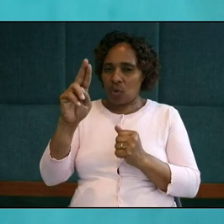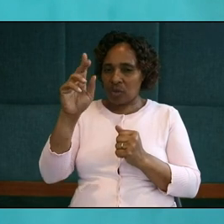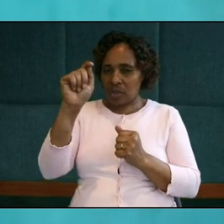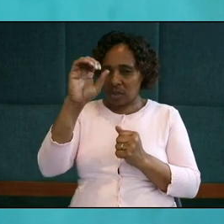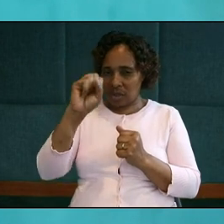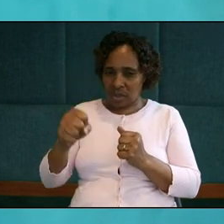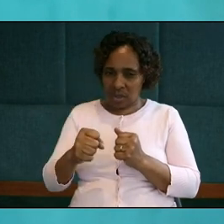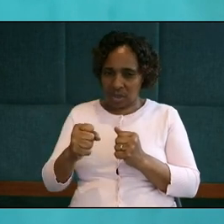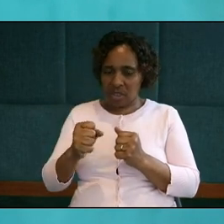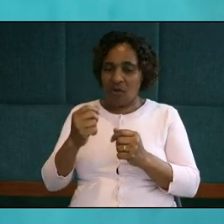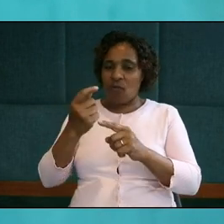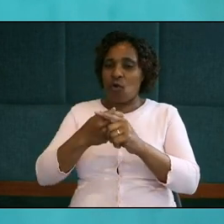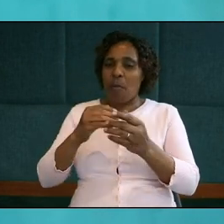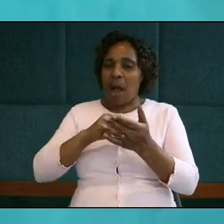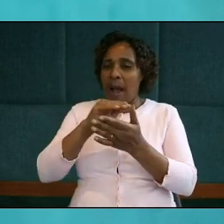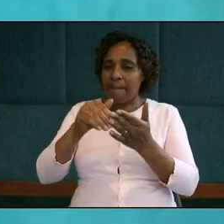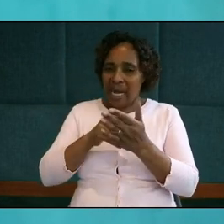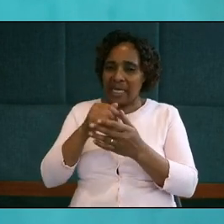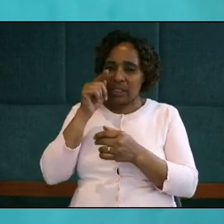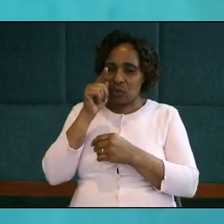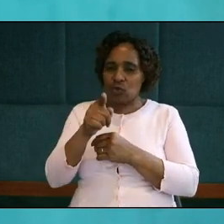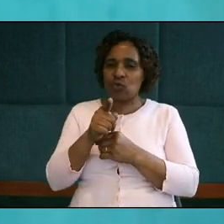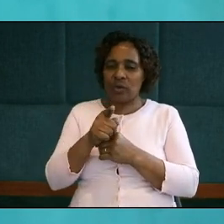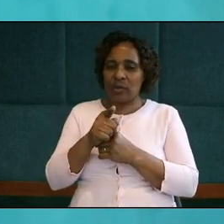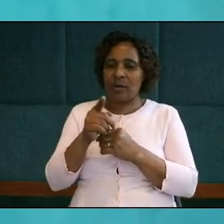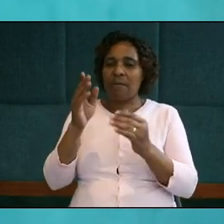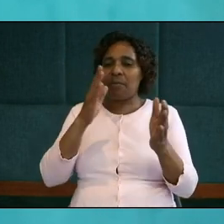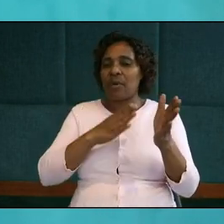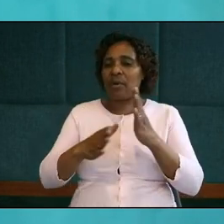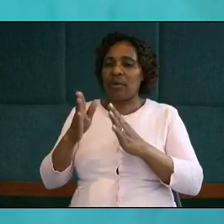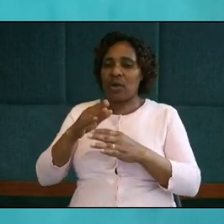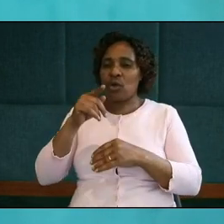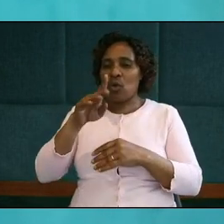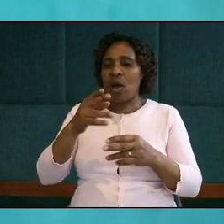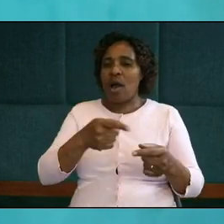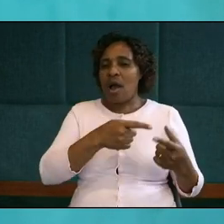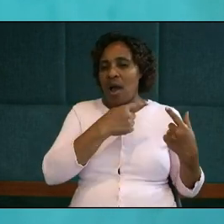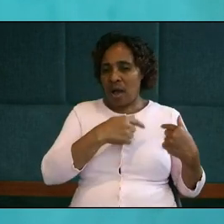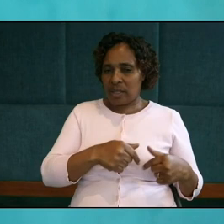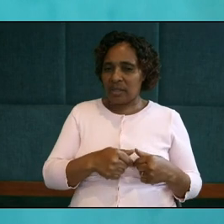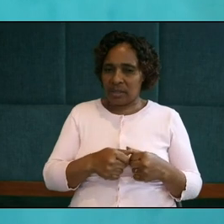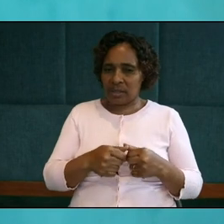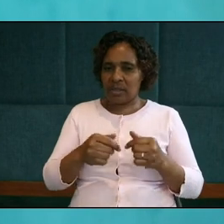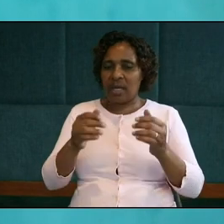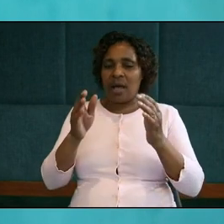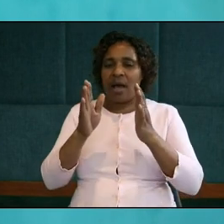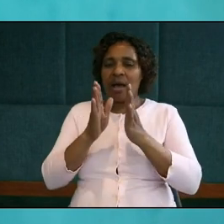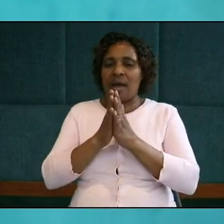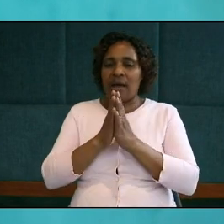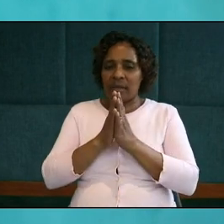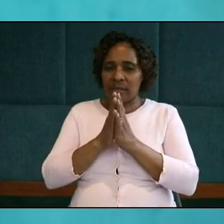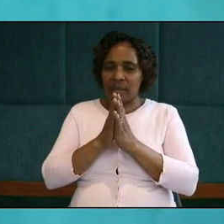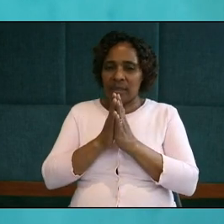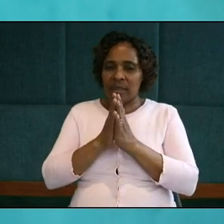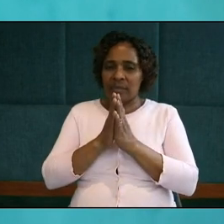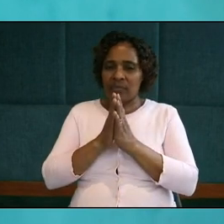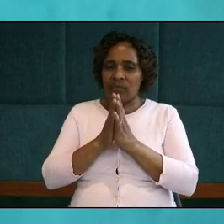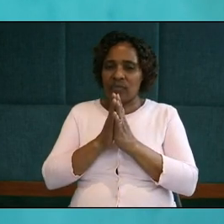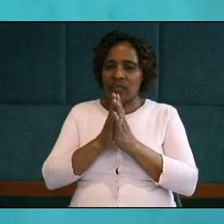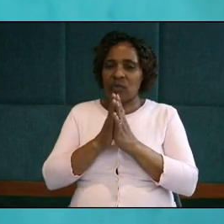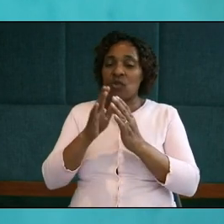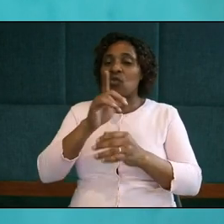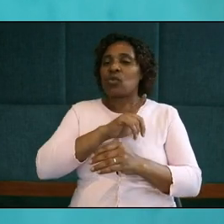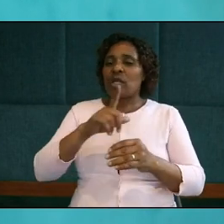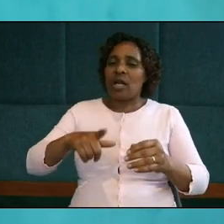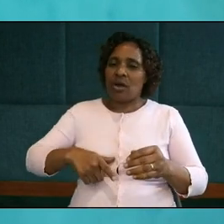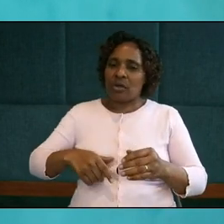from among you, prepare your hearts and hearts unto the